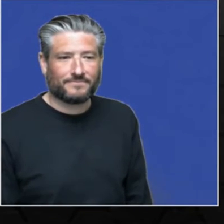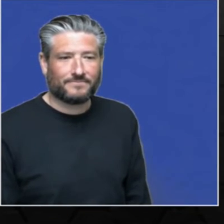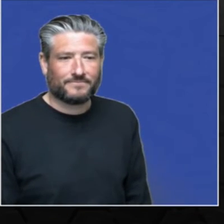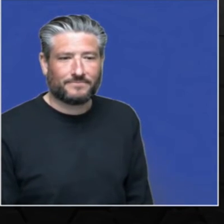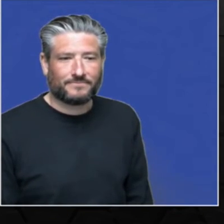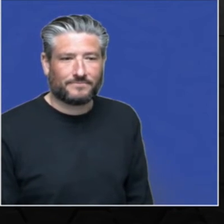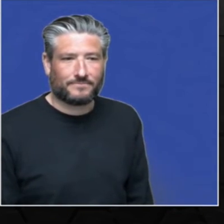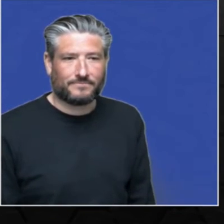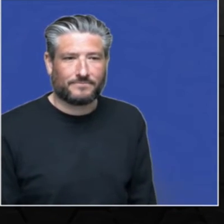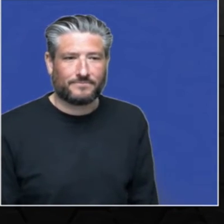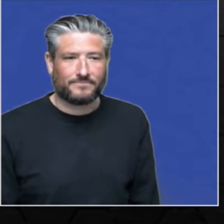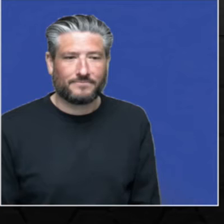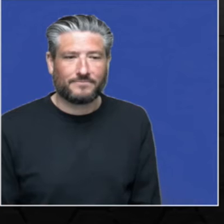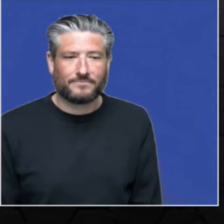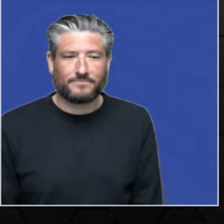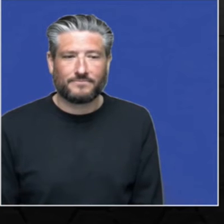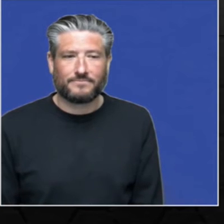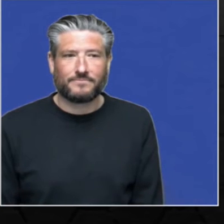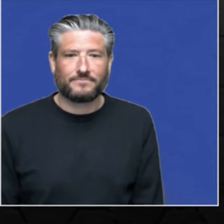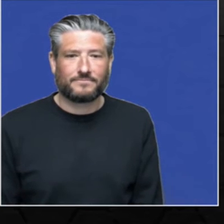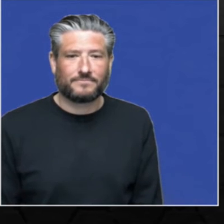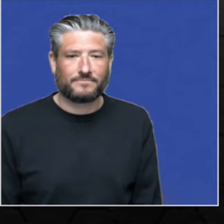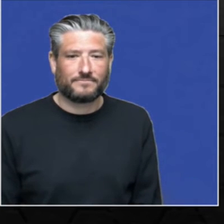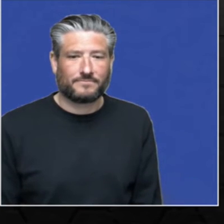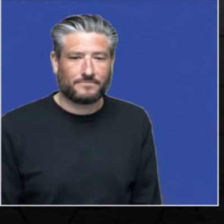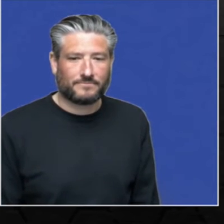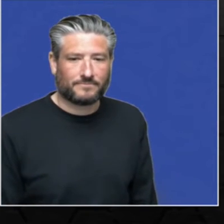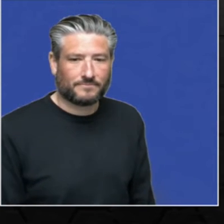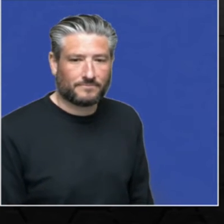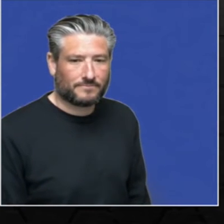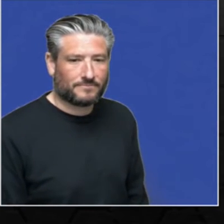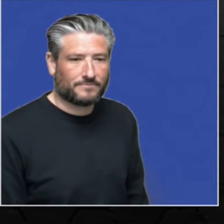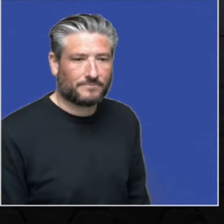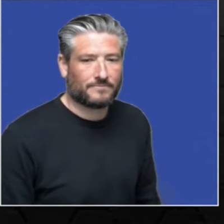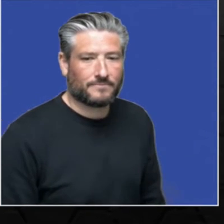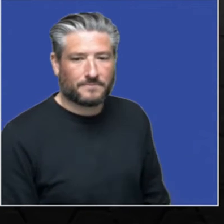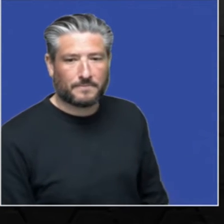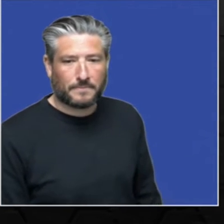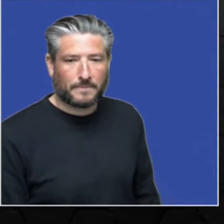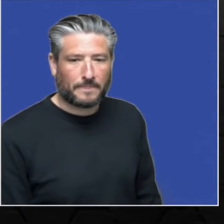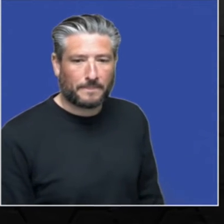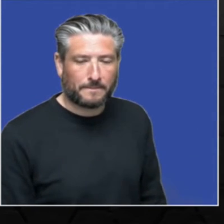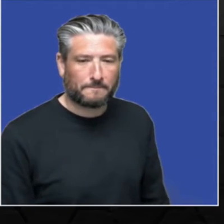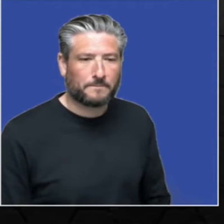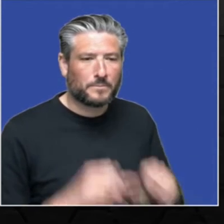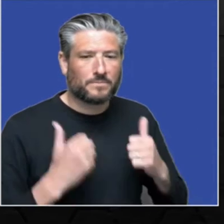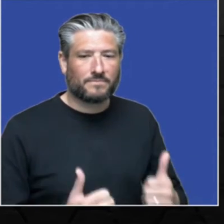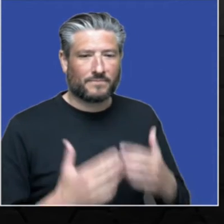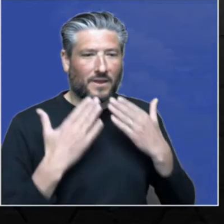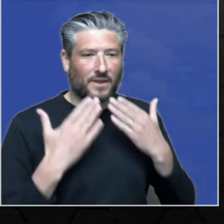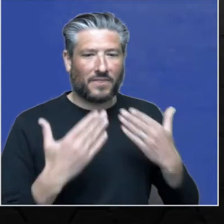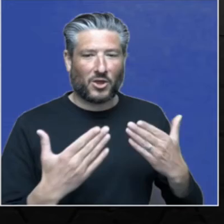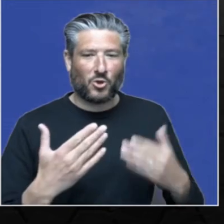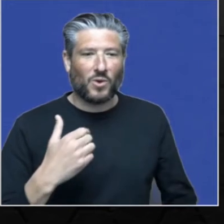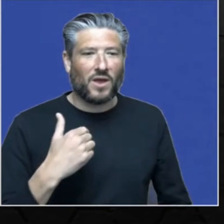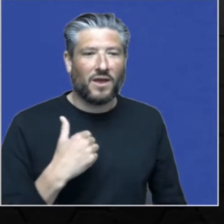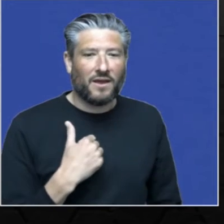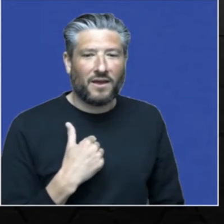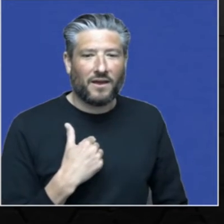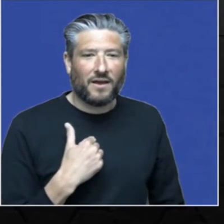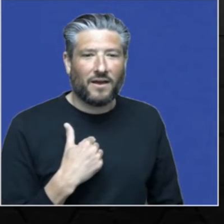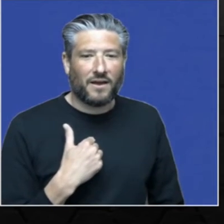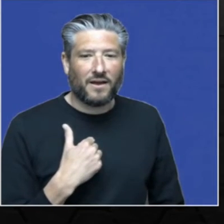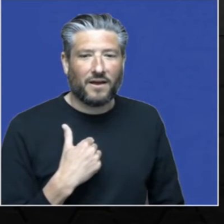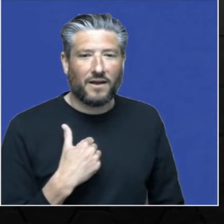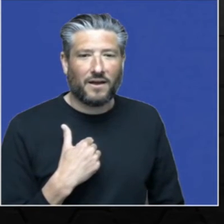Thanks a lot, Christina, for the amazing presentation. I personally learned a lot, and we have like a few questions over here. But for all the students who are joining, I